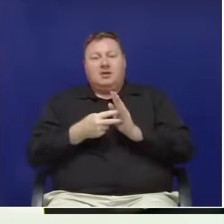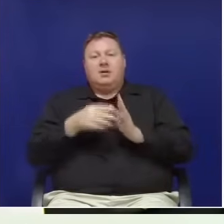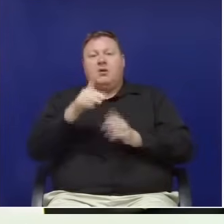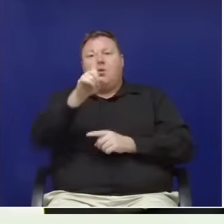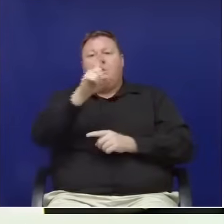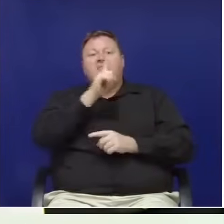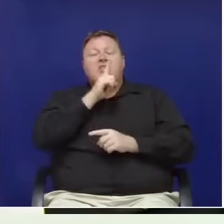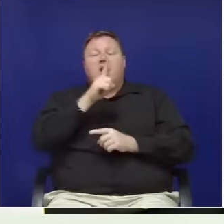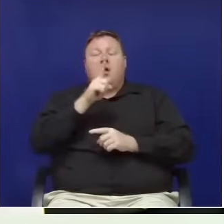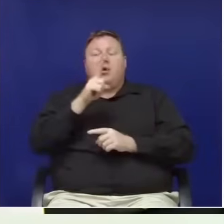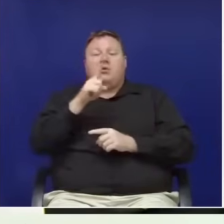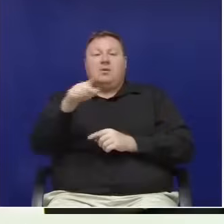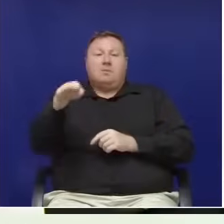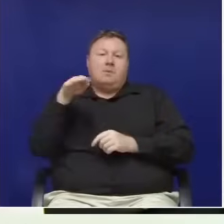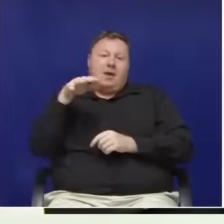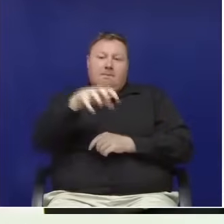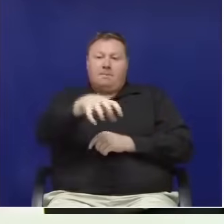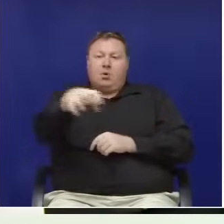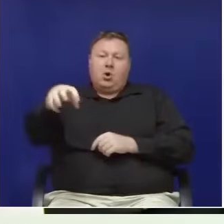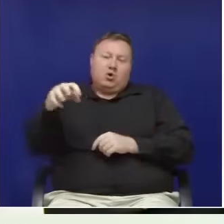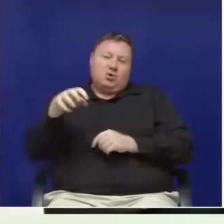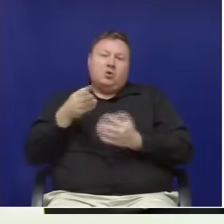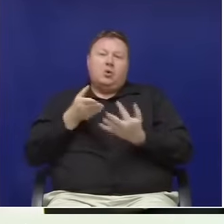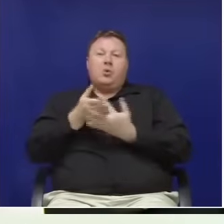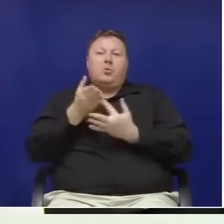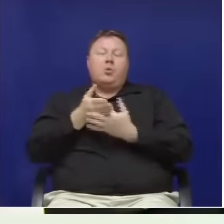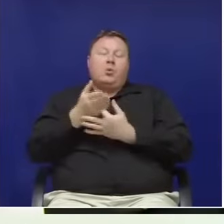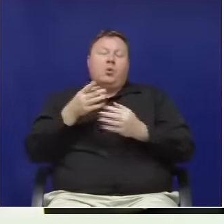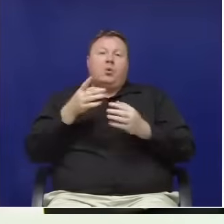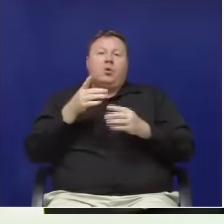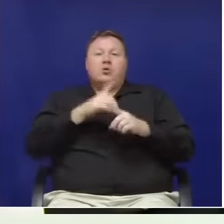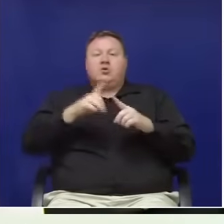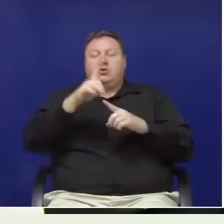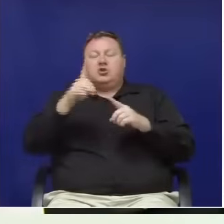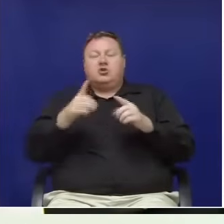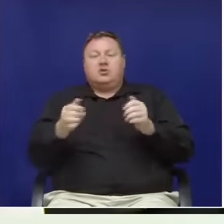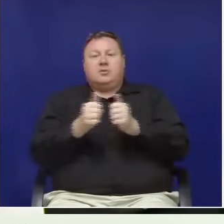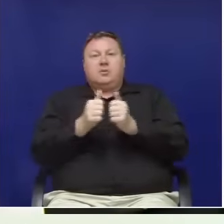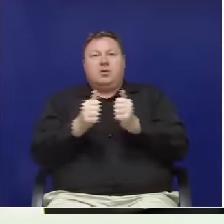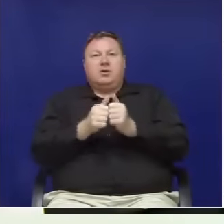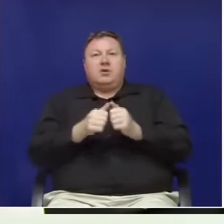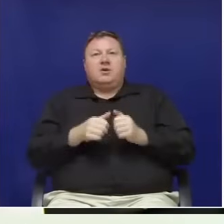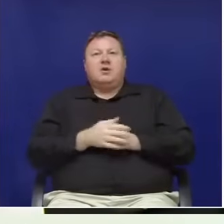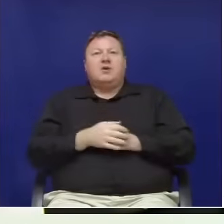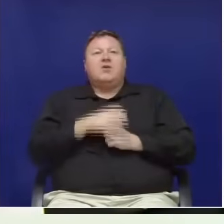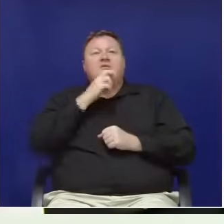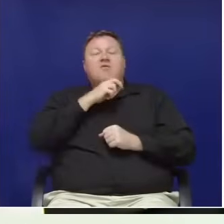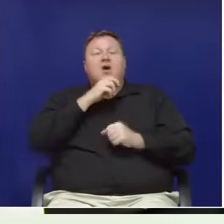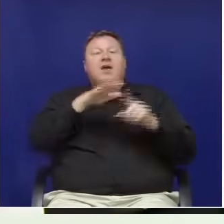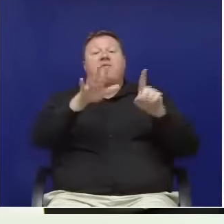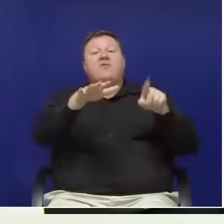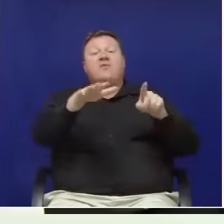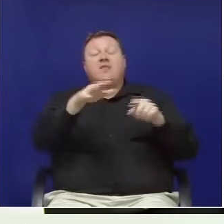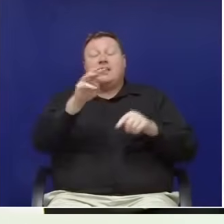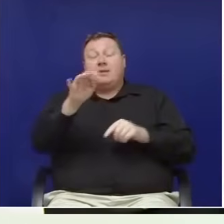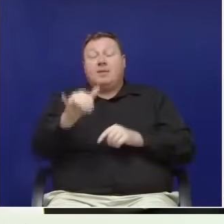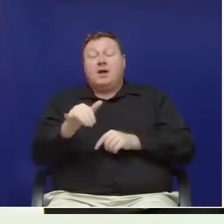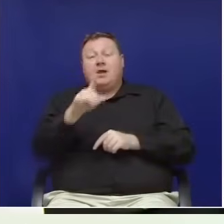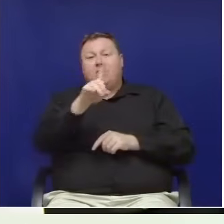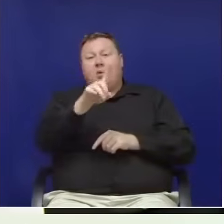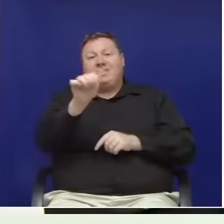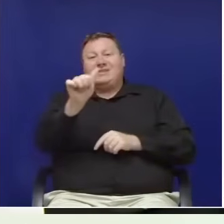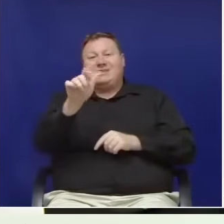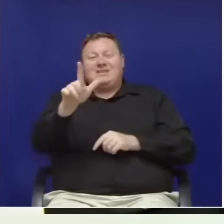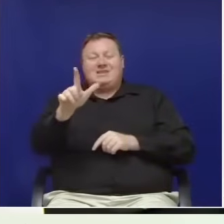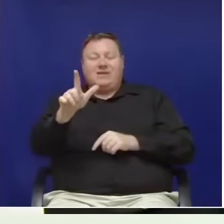bank branches through this new digital partnership. As at Friday, the 15th of May, a total of 167 bank